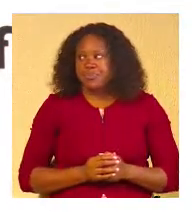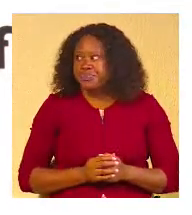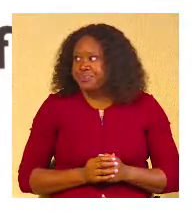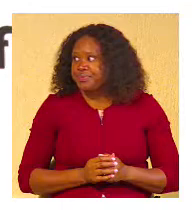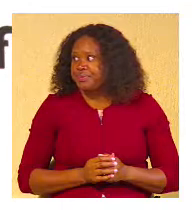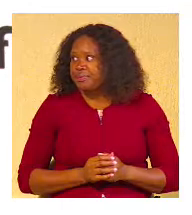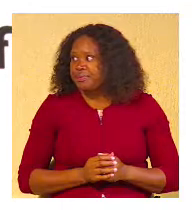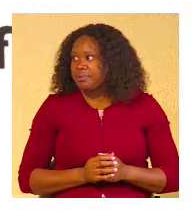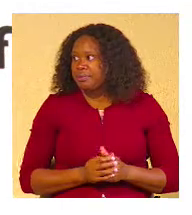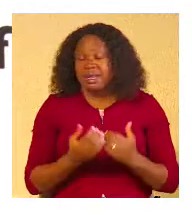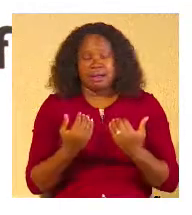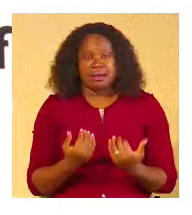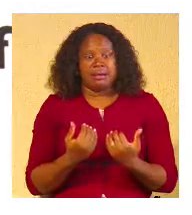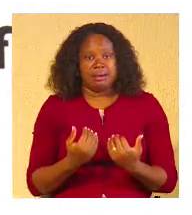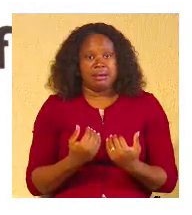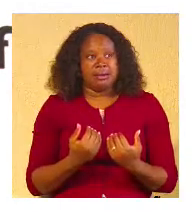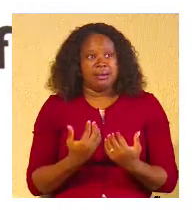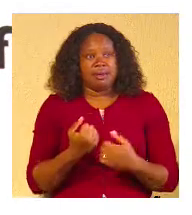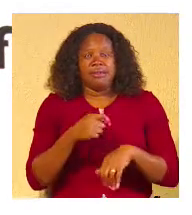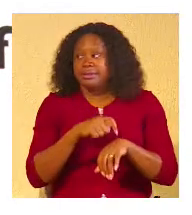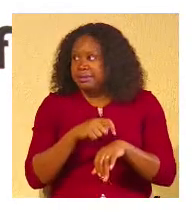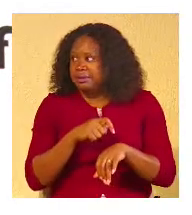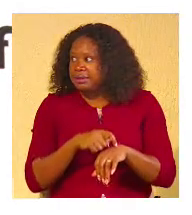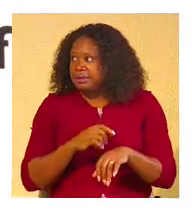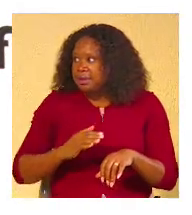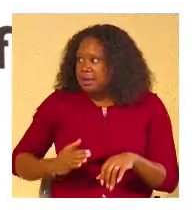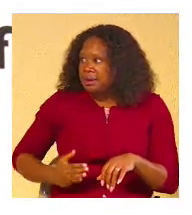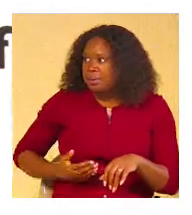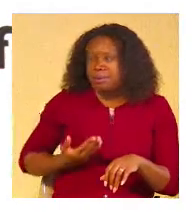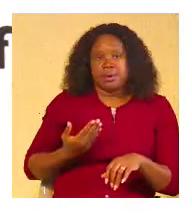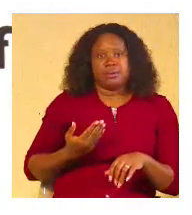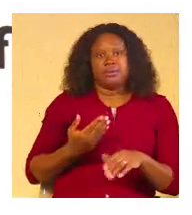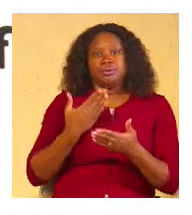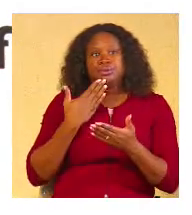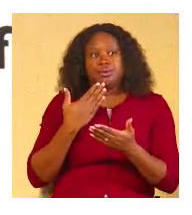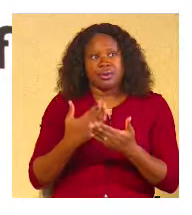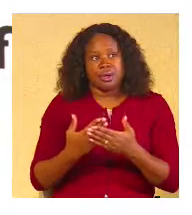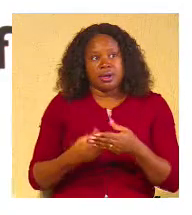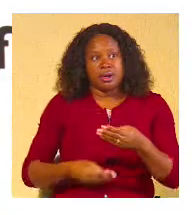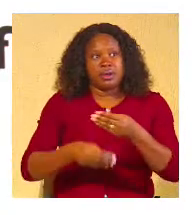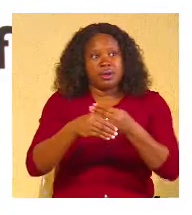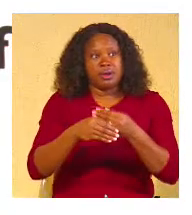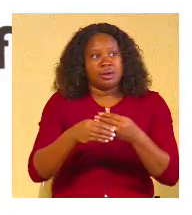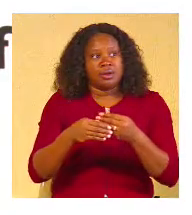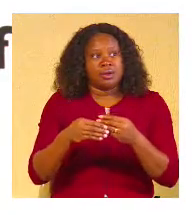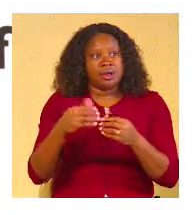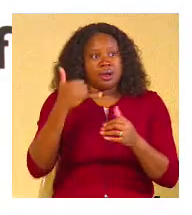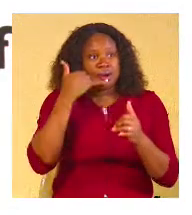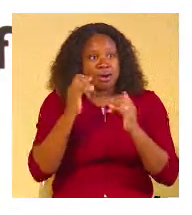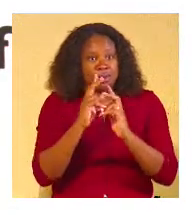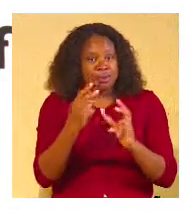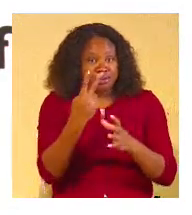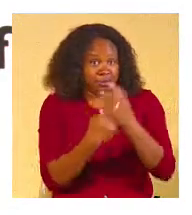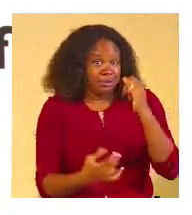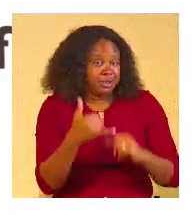But since I have the time, I also just want to appreciate and comment both our callers now, the two